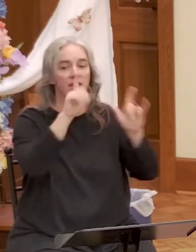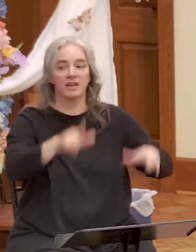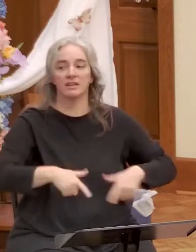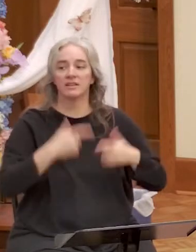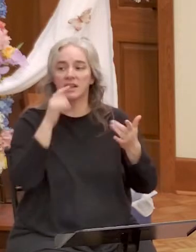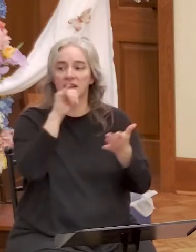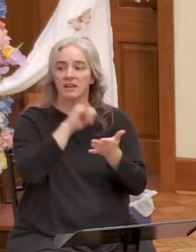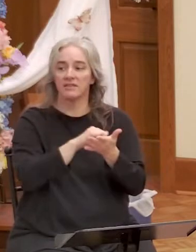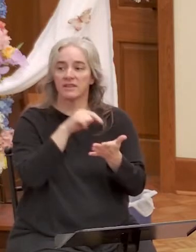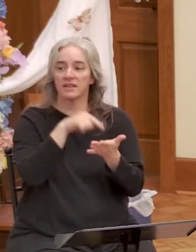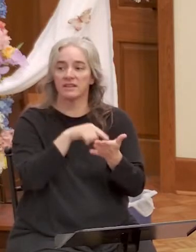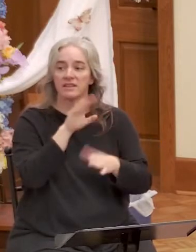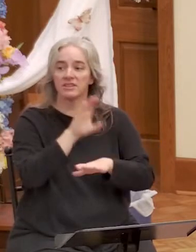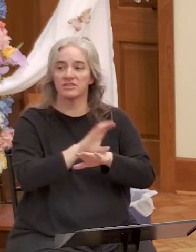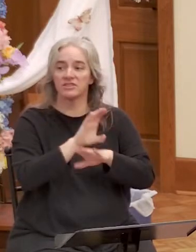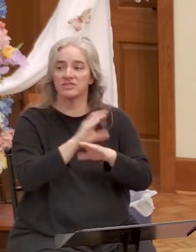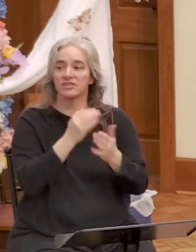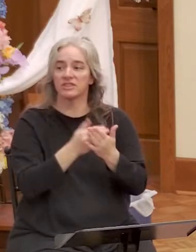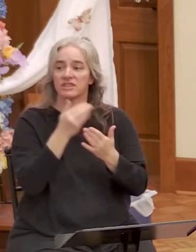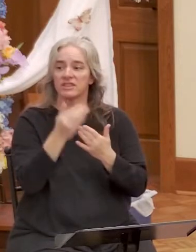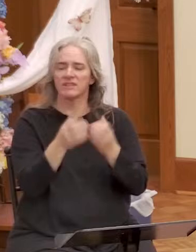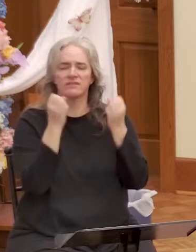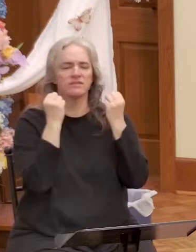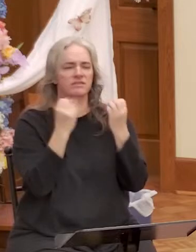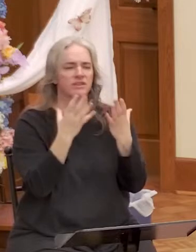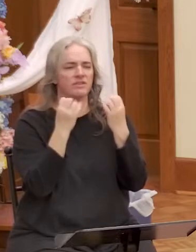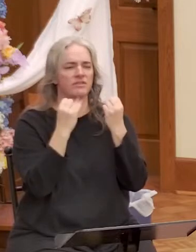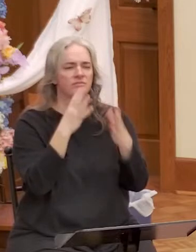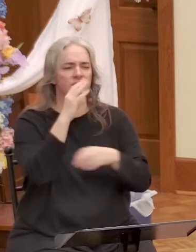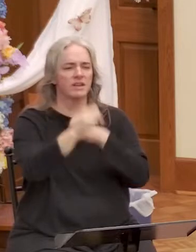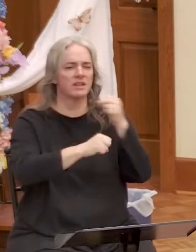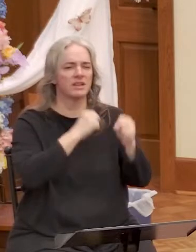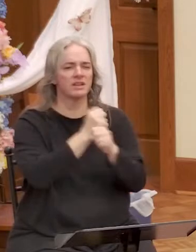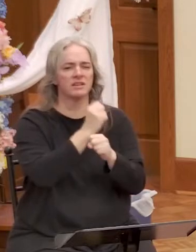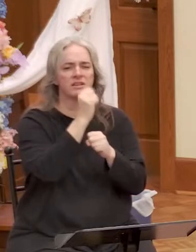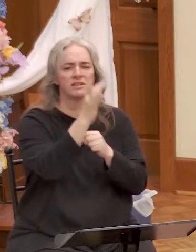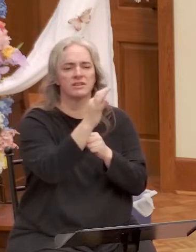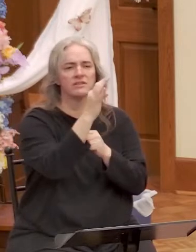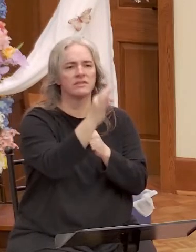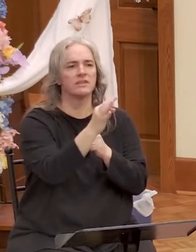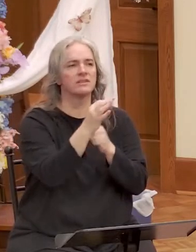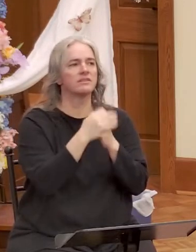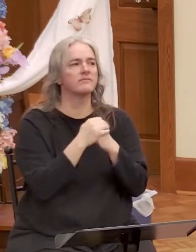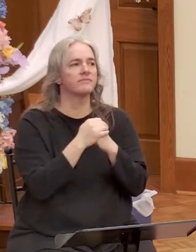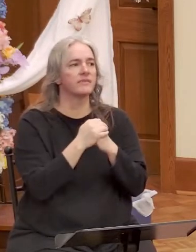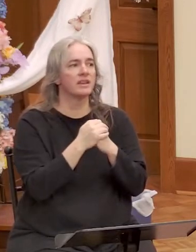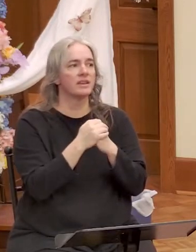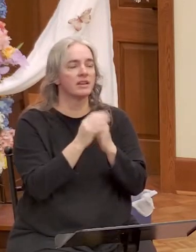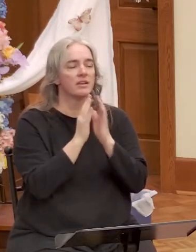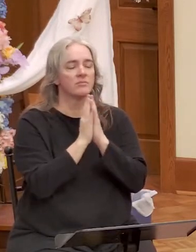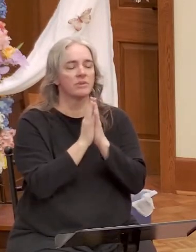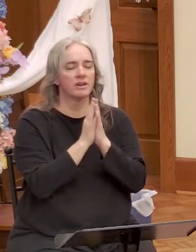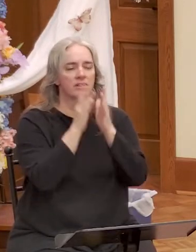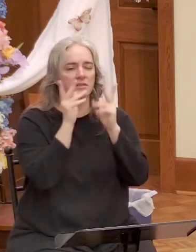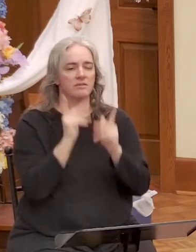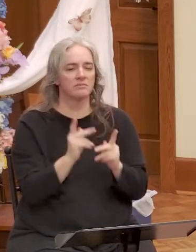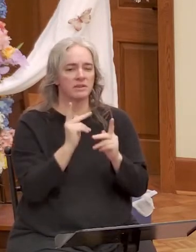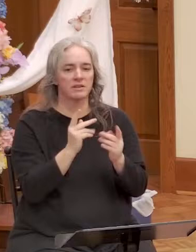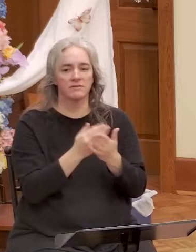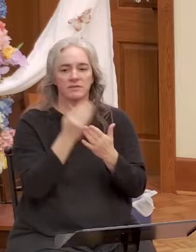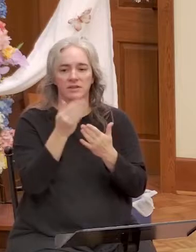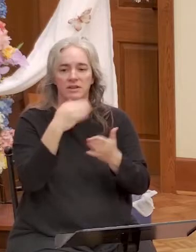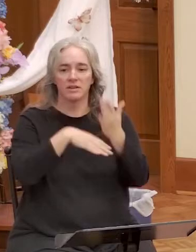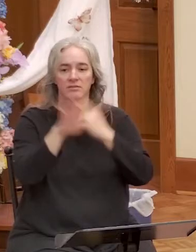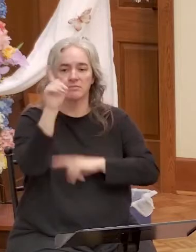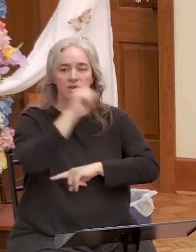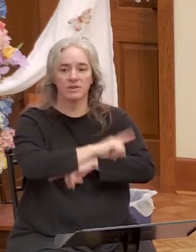church has given to so many over the years. We pray that those that have a birthday this month will have a special day